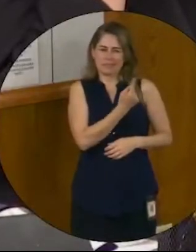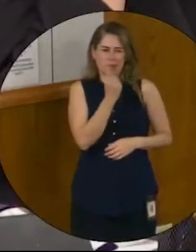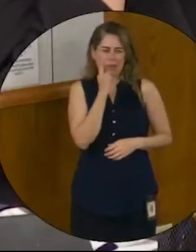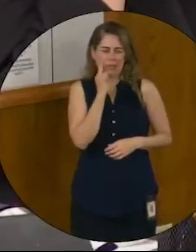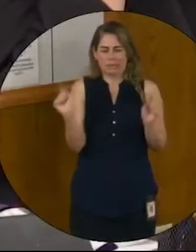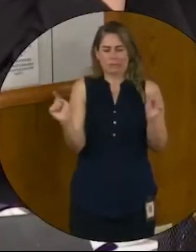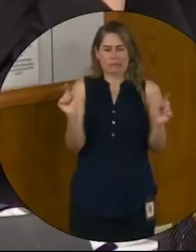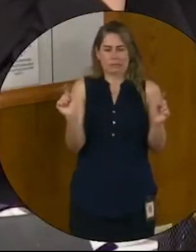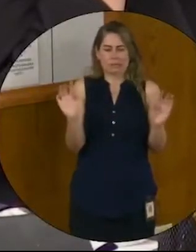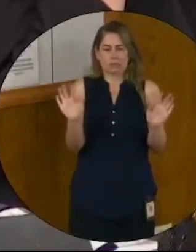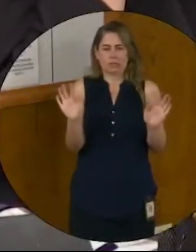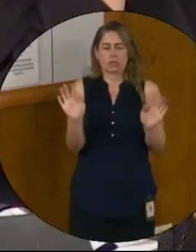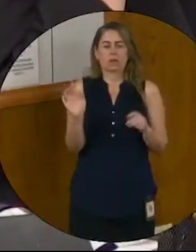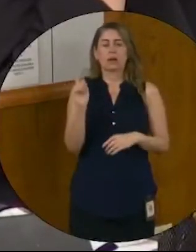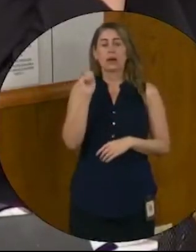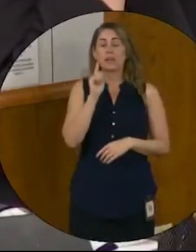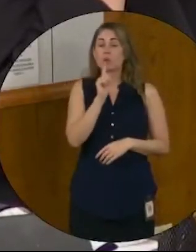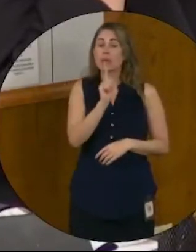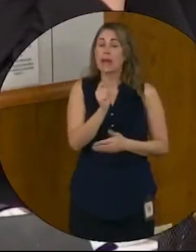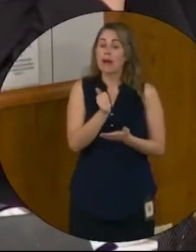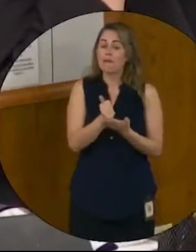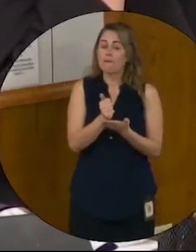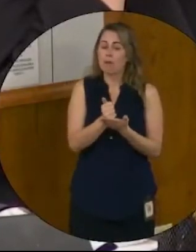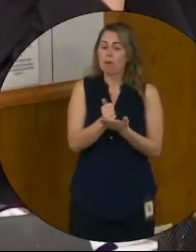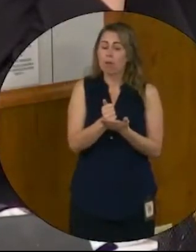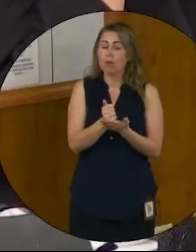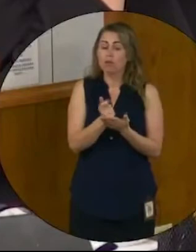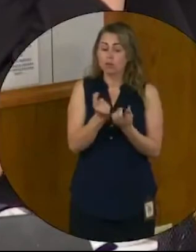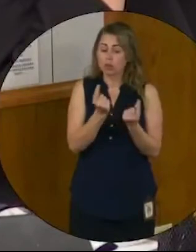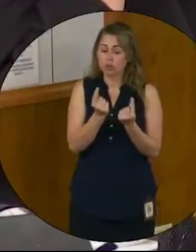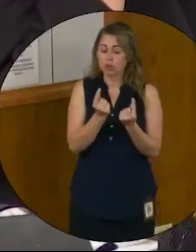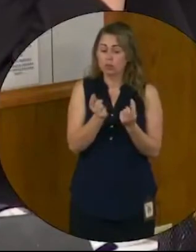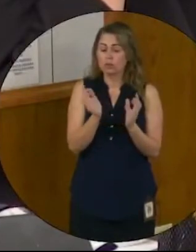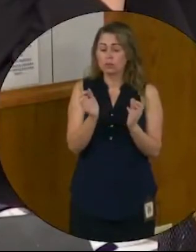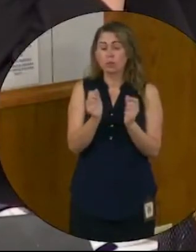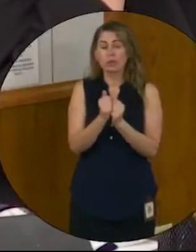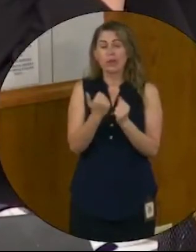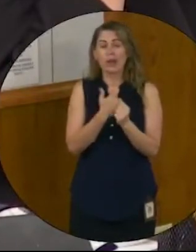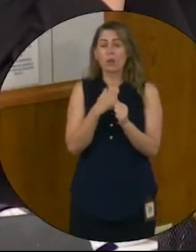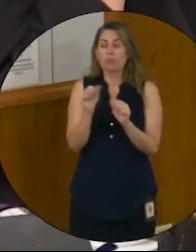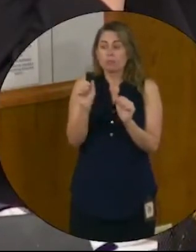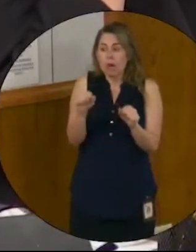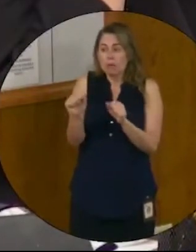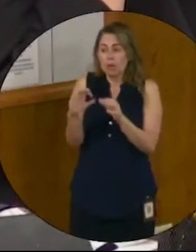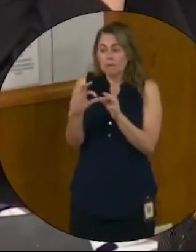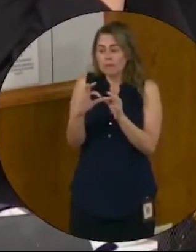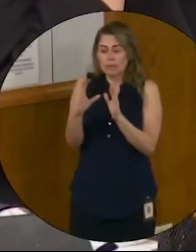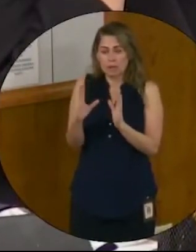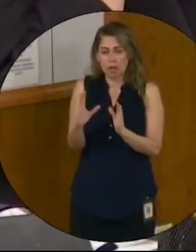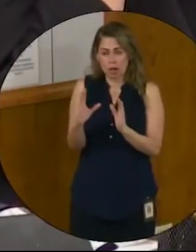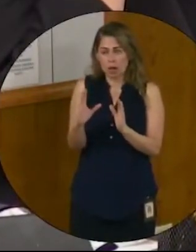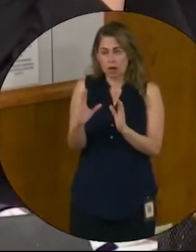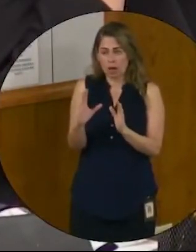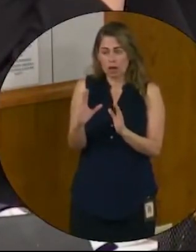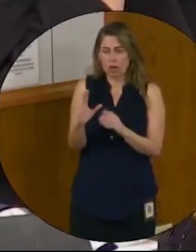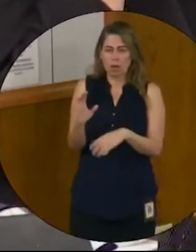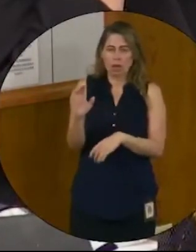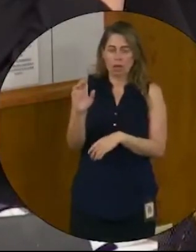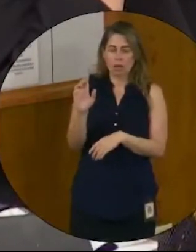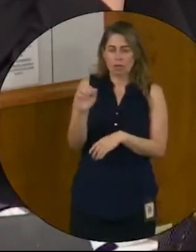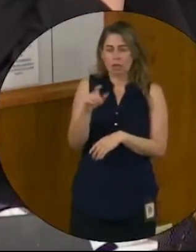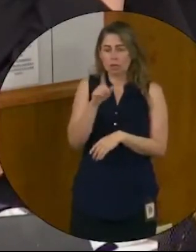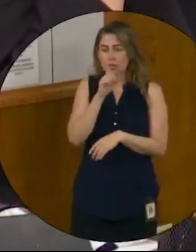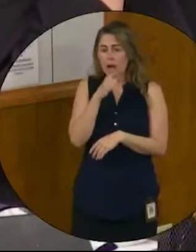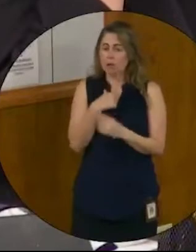be very helpful to speak to our probable facilitator, and I would be supportive of